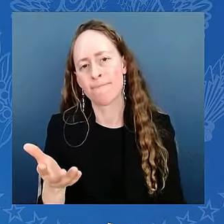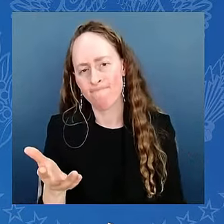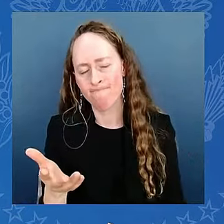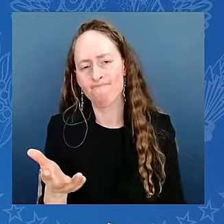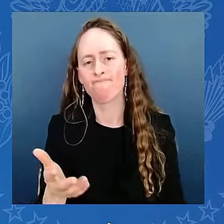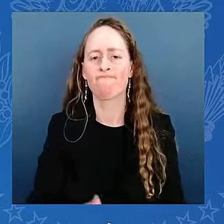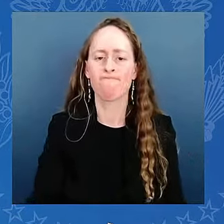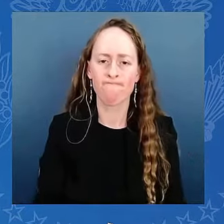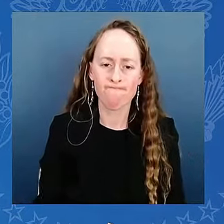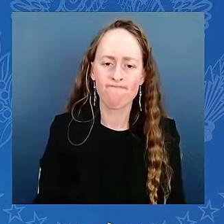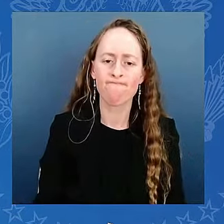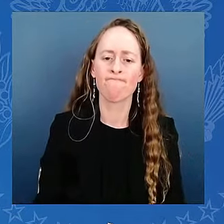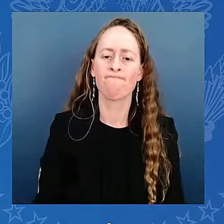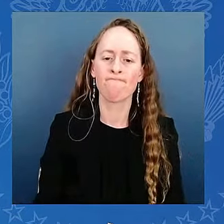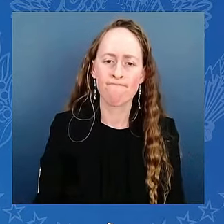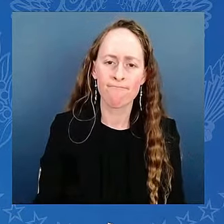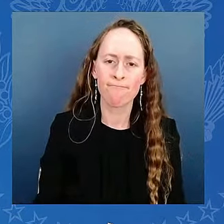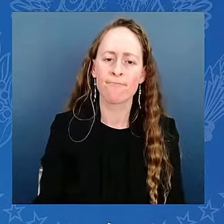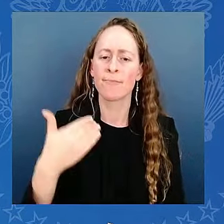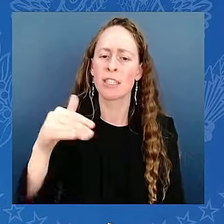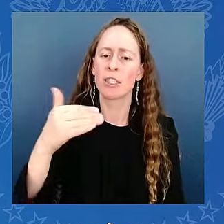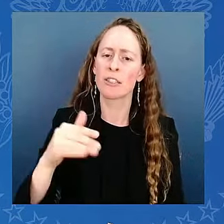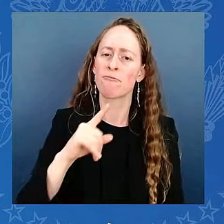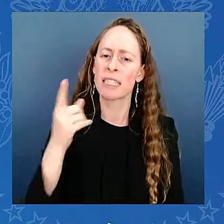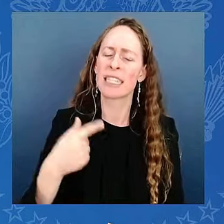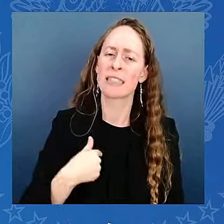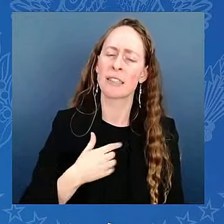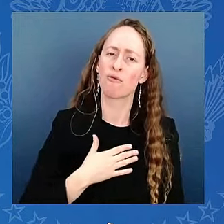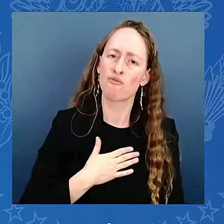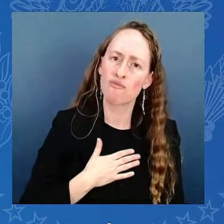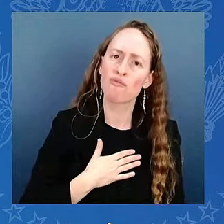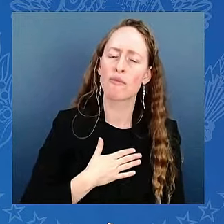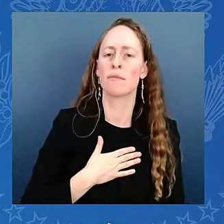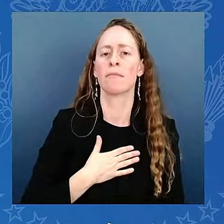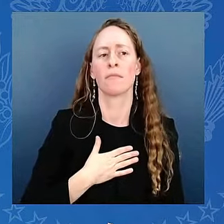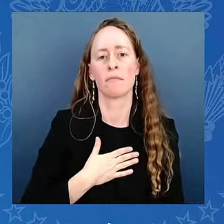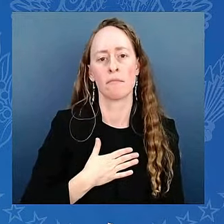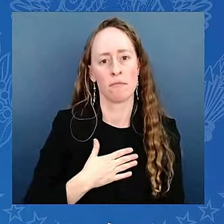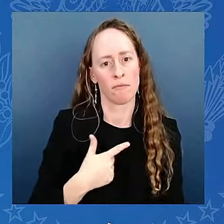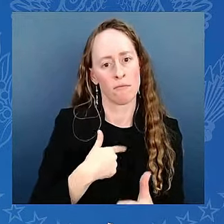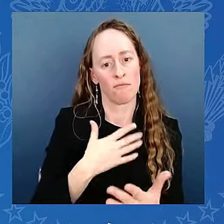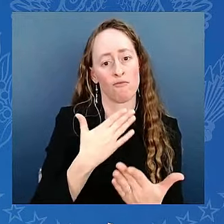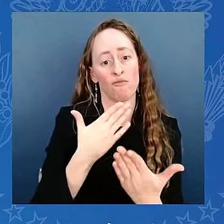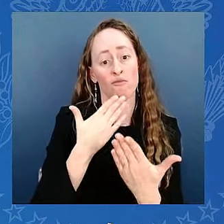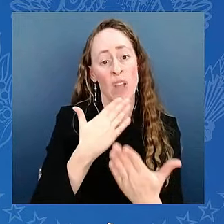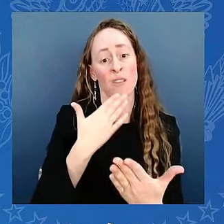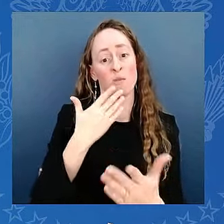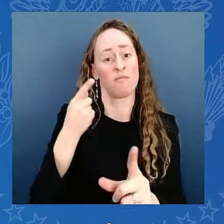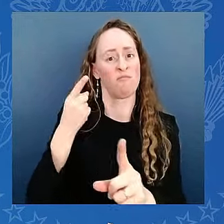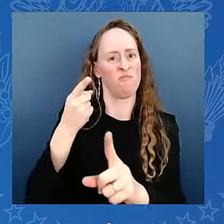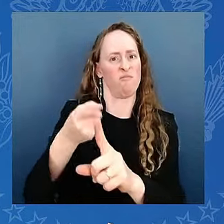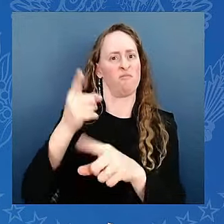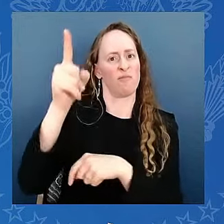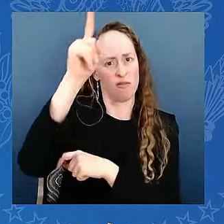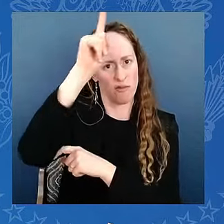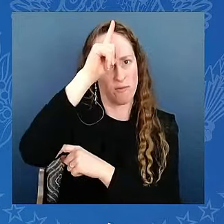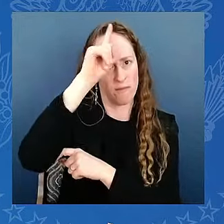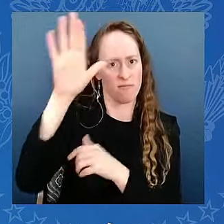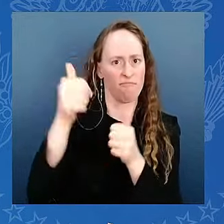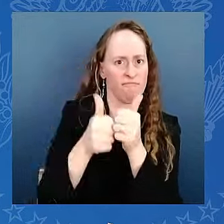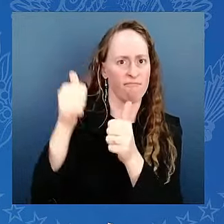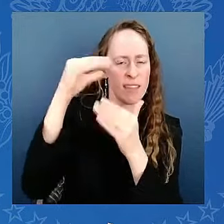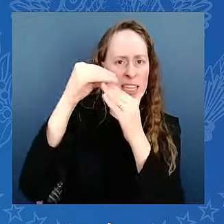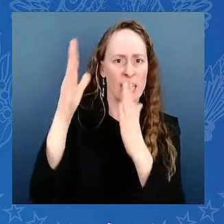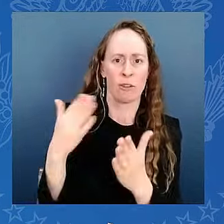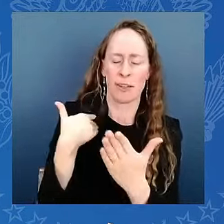sense of gratitude to the Chancellor. The demands they're making of me required me to